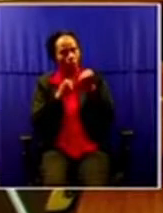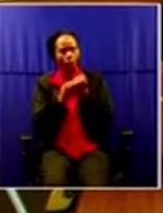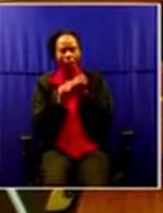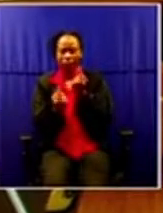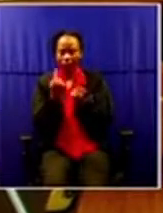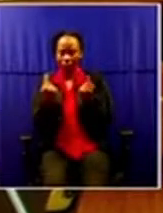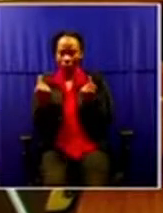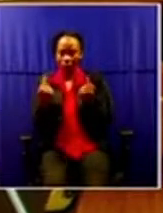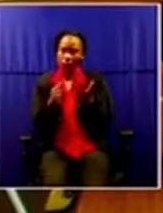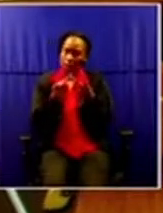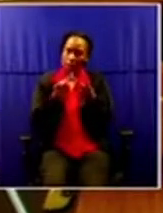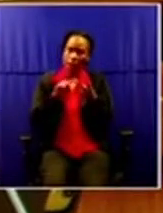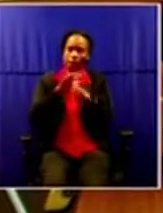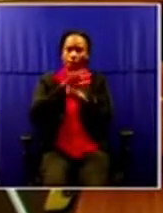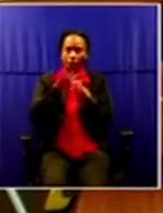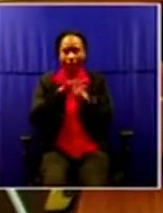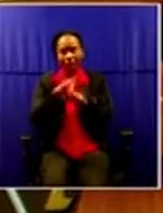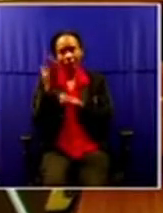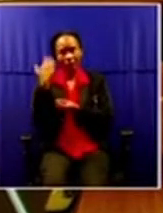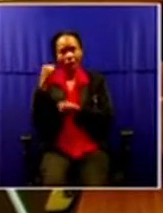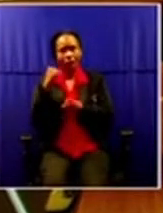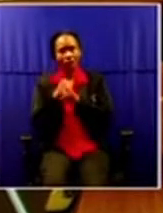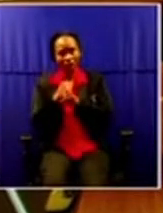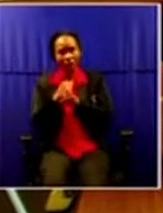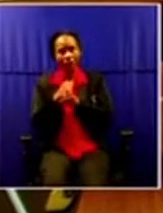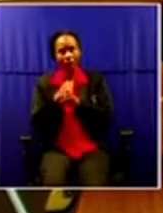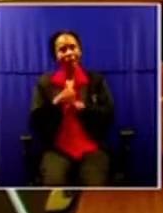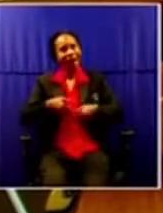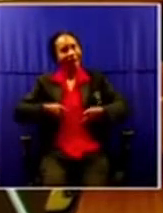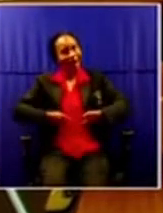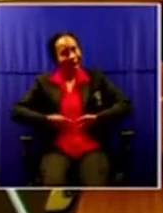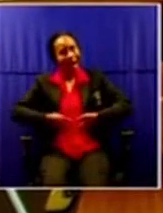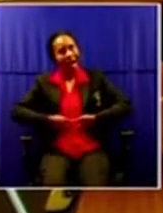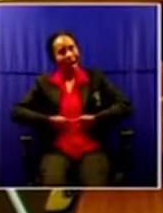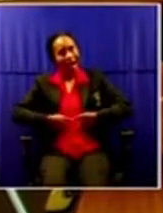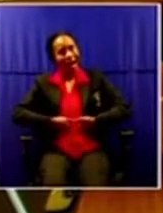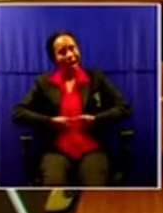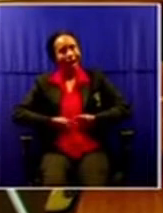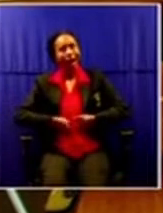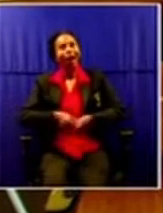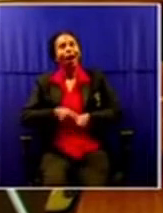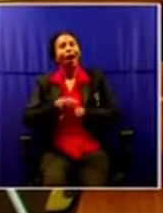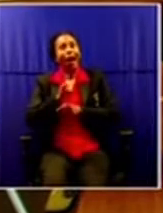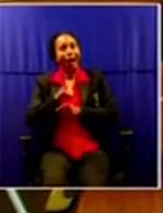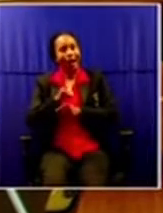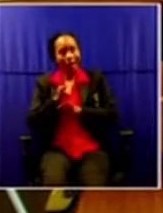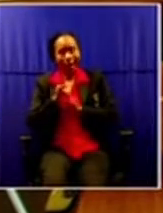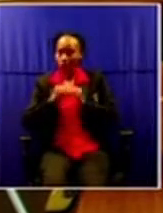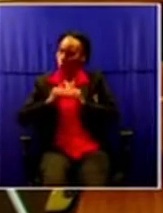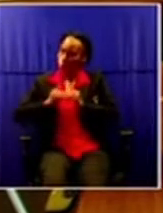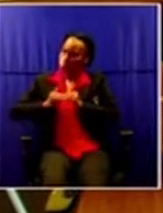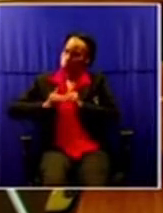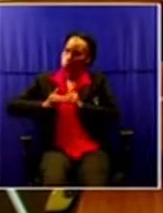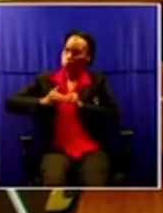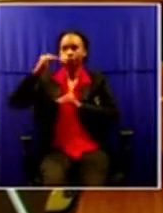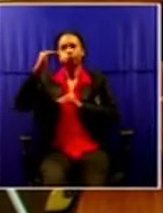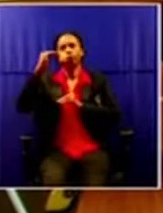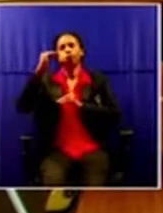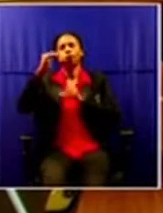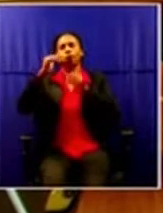year, hunger has once again risen to higher levels than